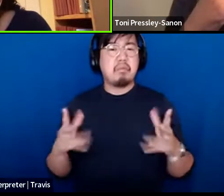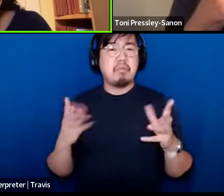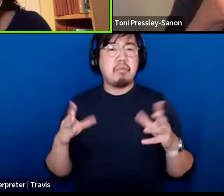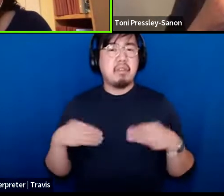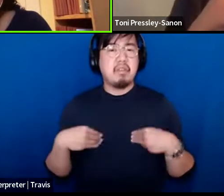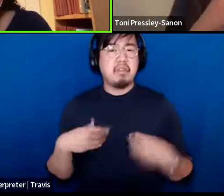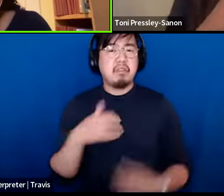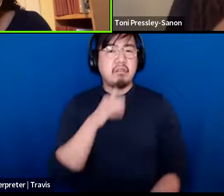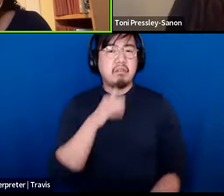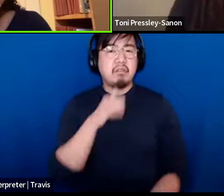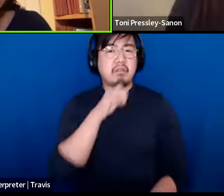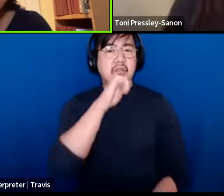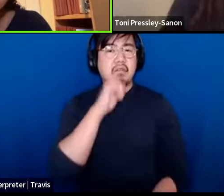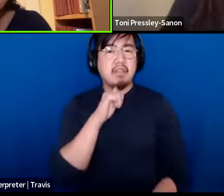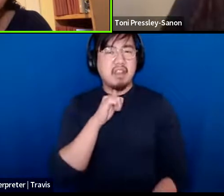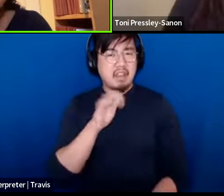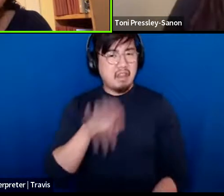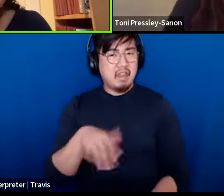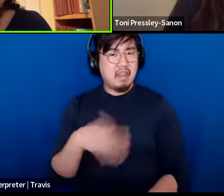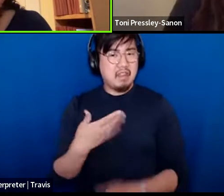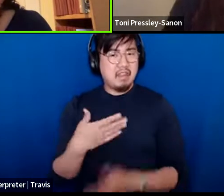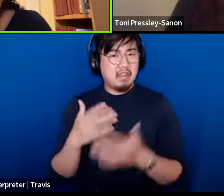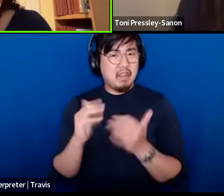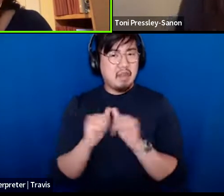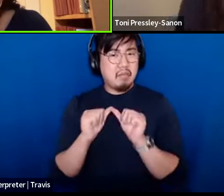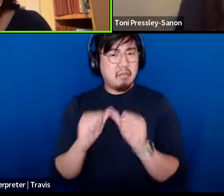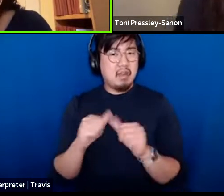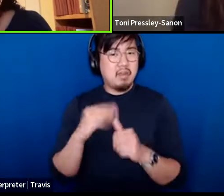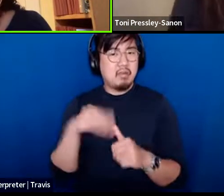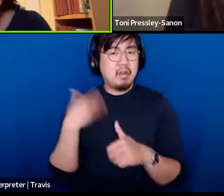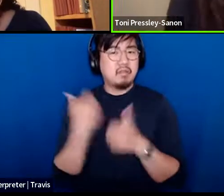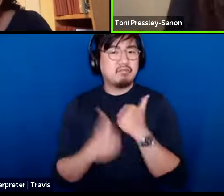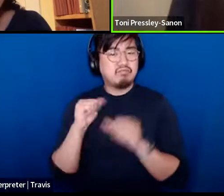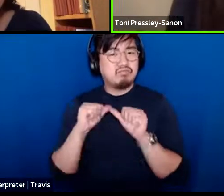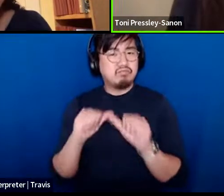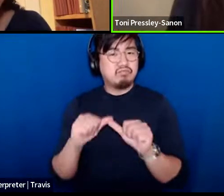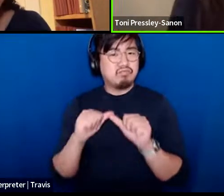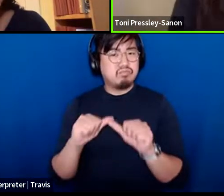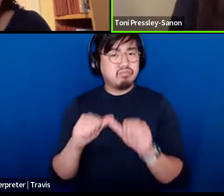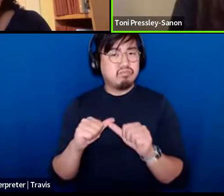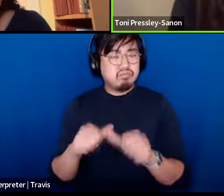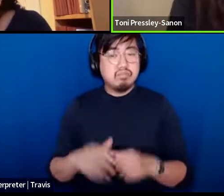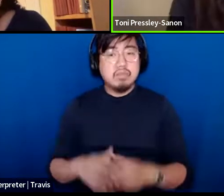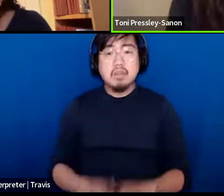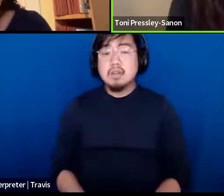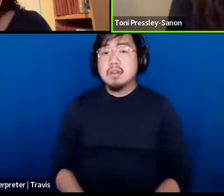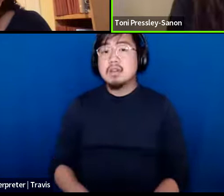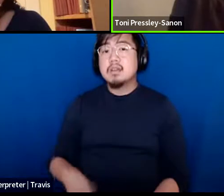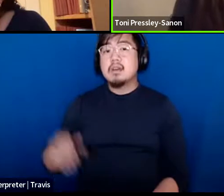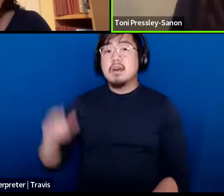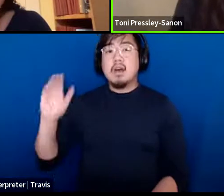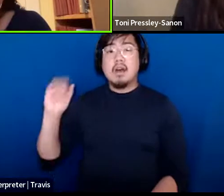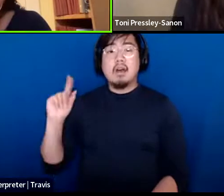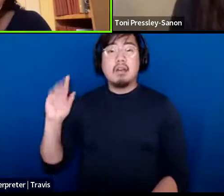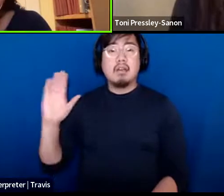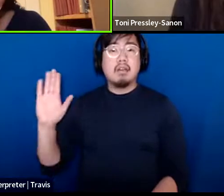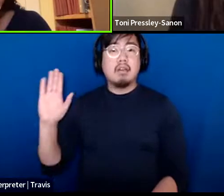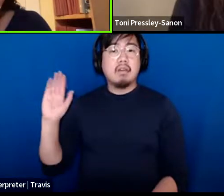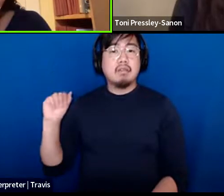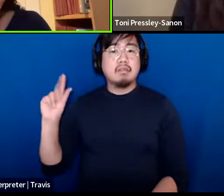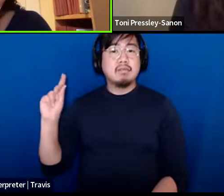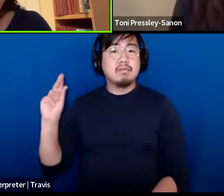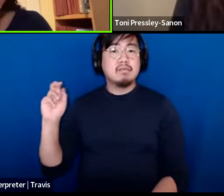maintains white supremacy. And so for Baldwin, that can suffer. And he says Black people can't avoid